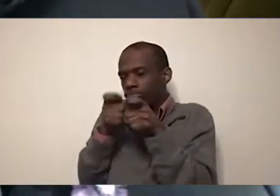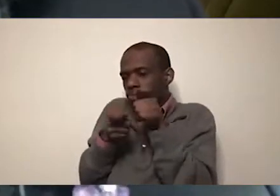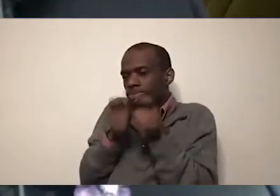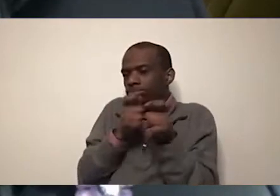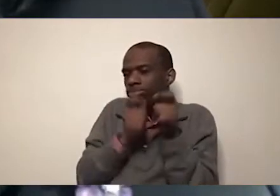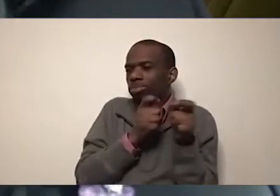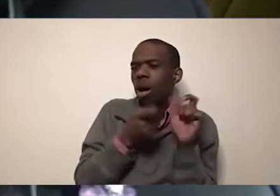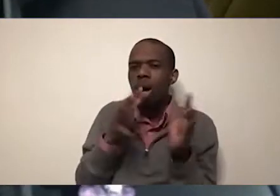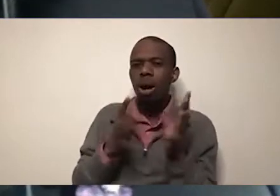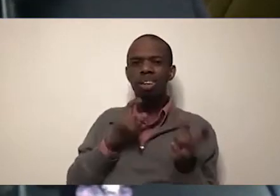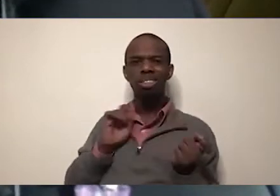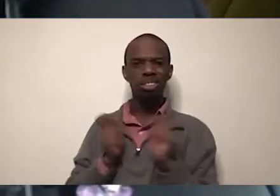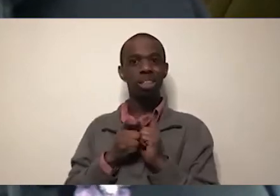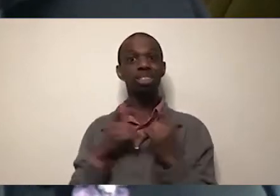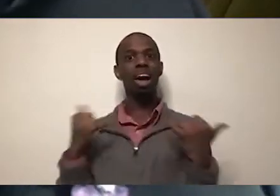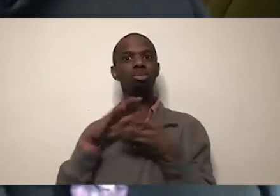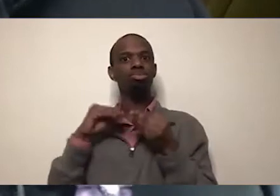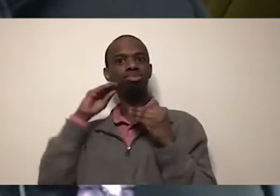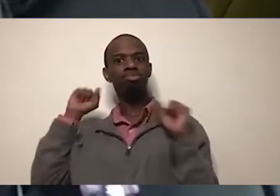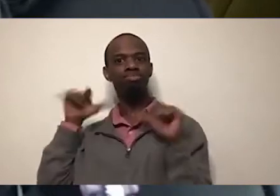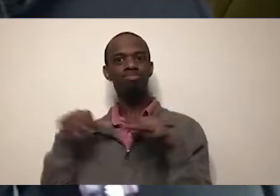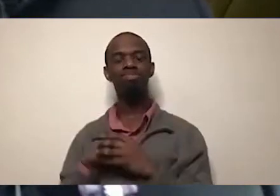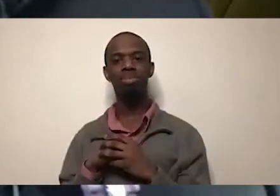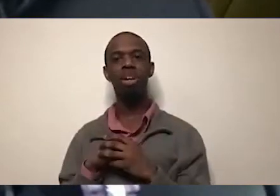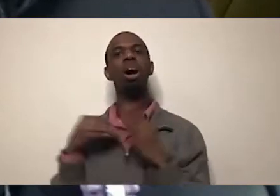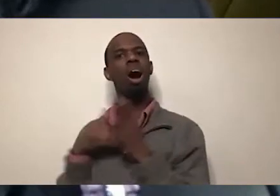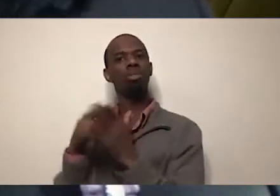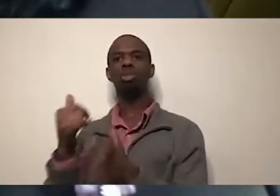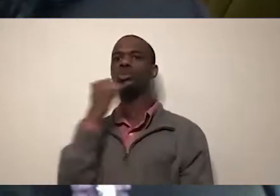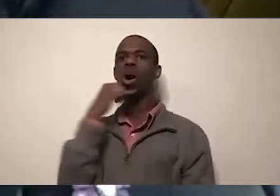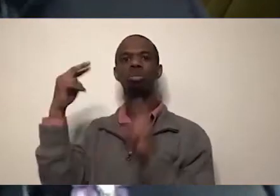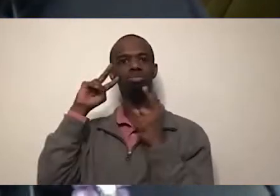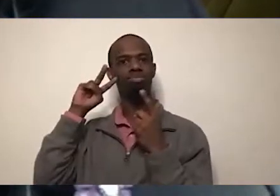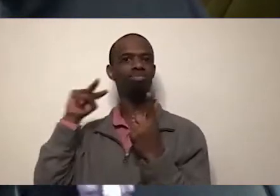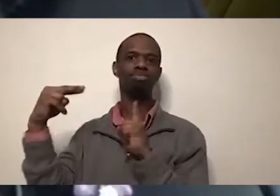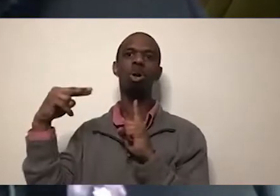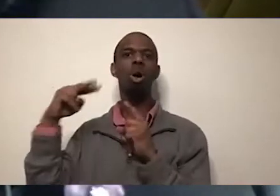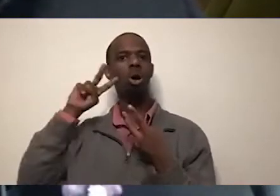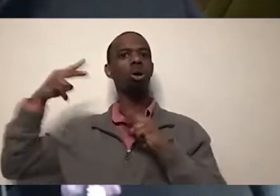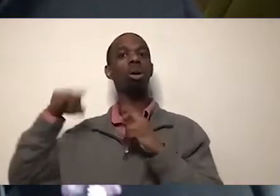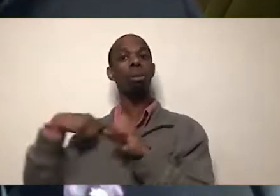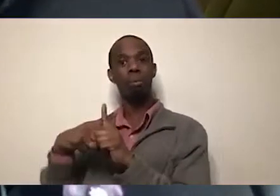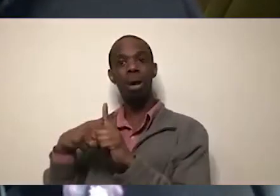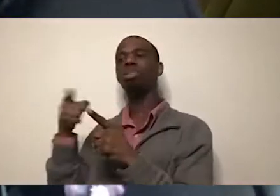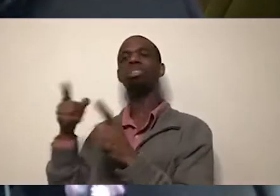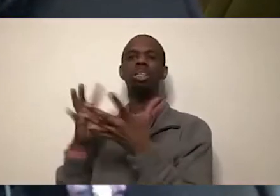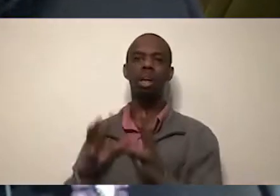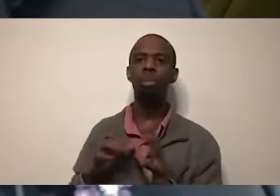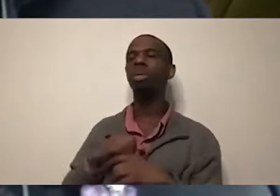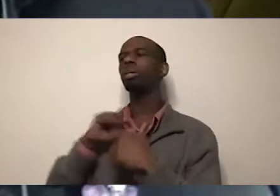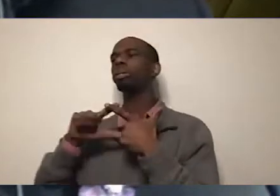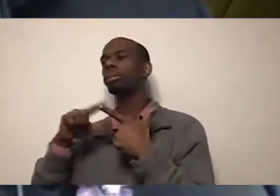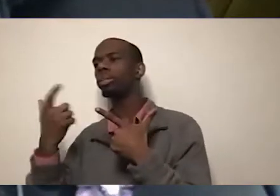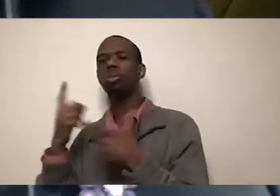eluded. And someone has to speak up and point out that this is happening. Someone has to fill in the holes in the dialogue and insist